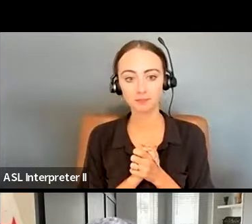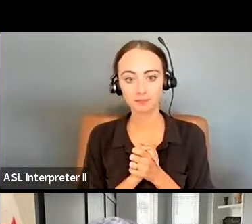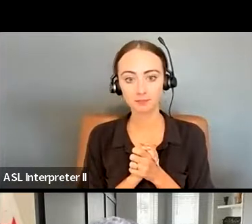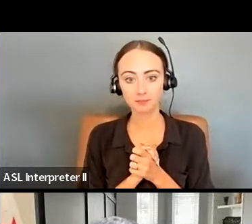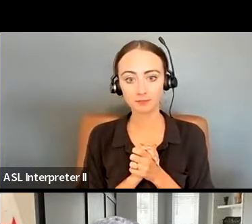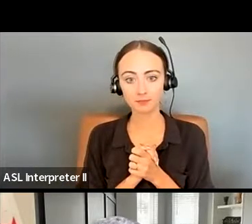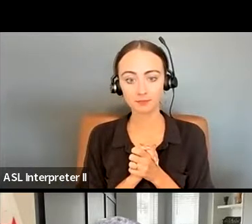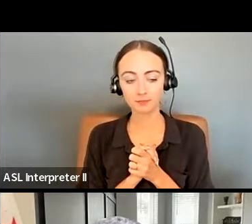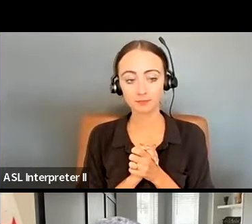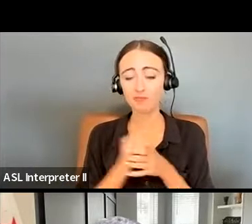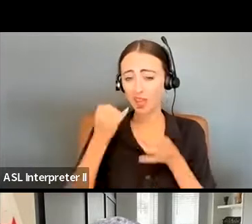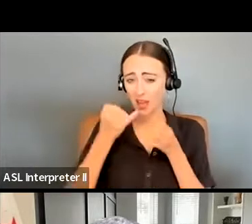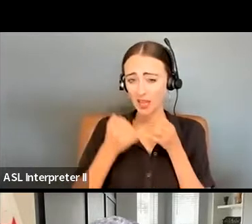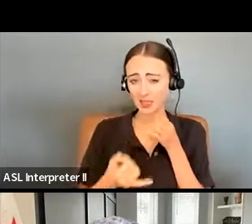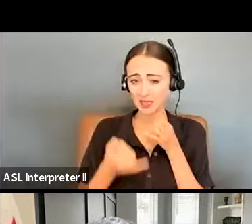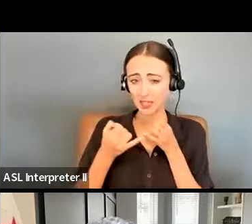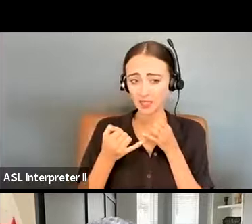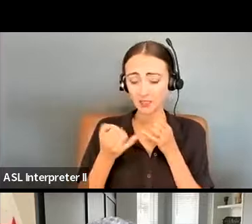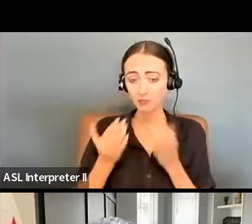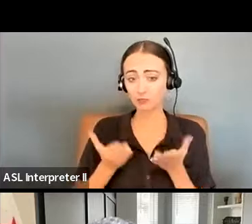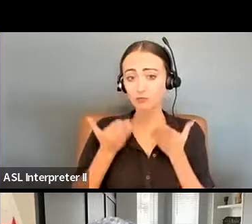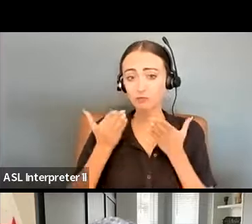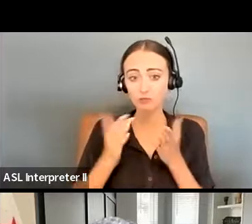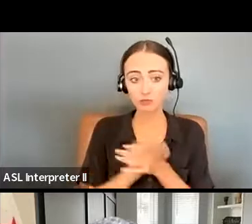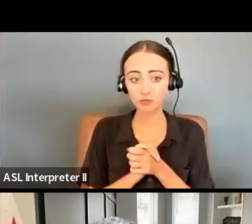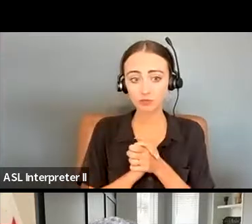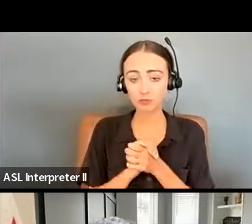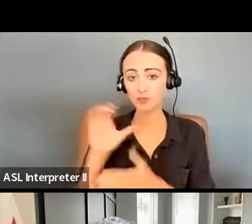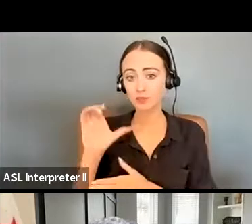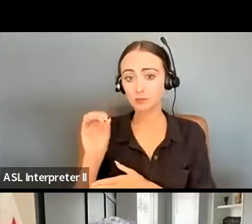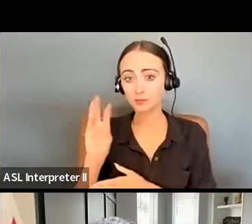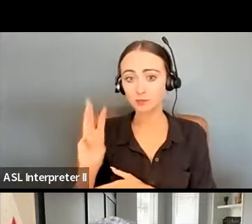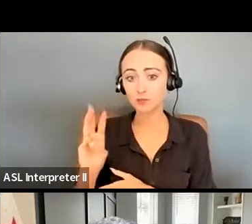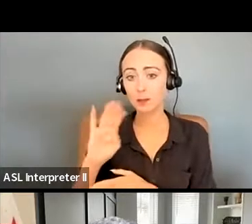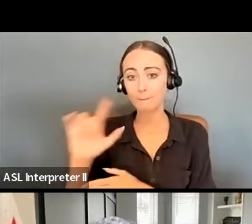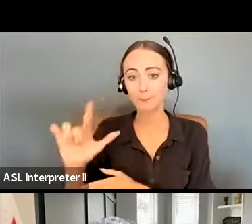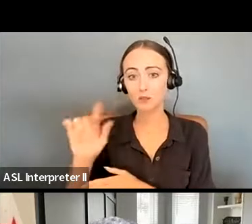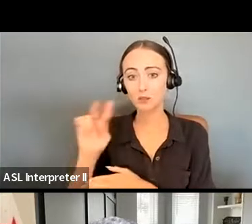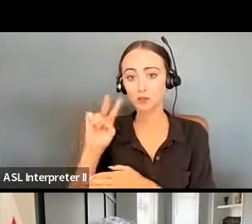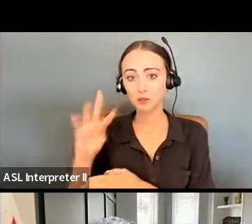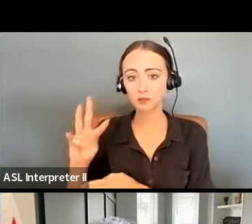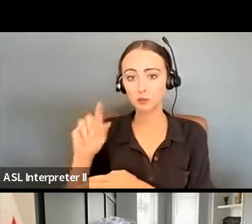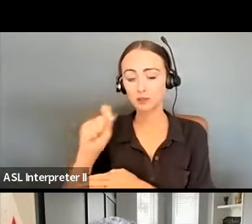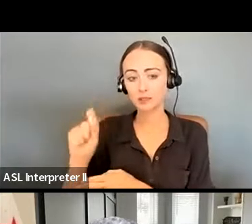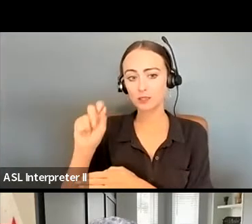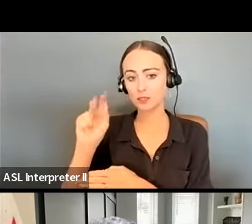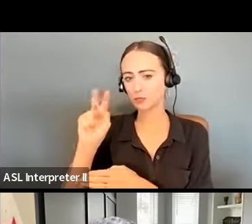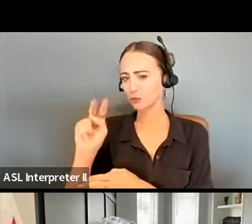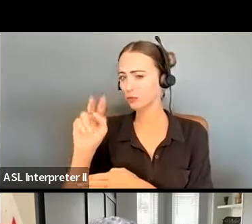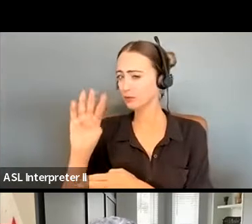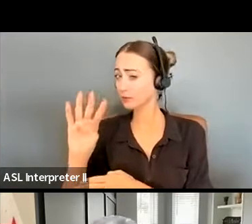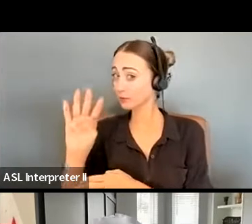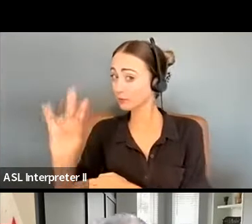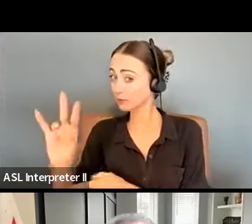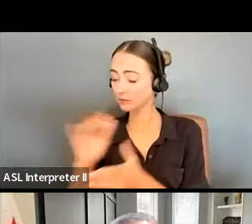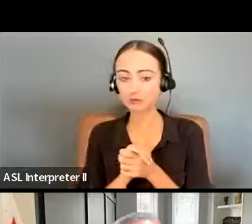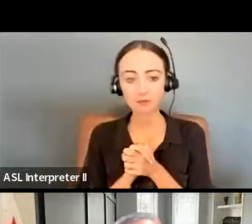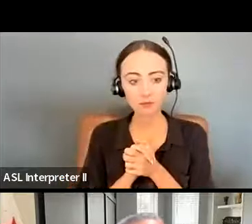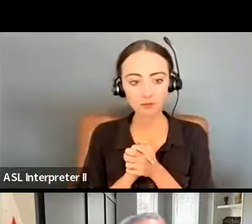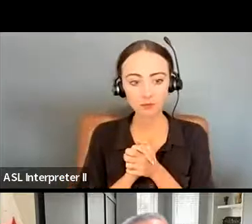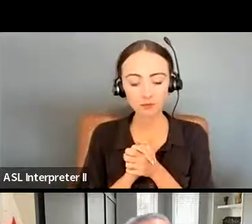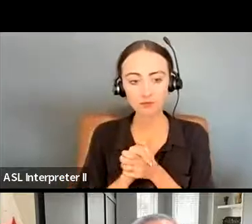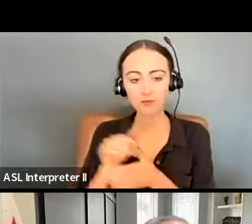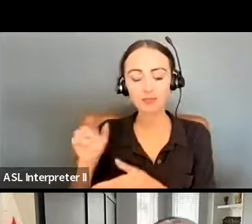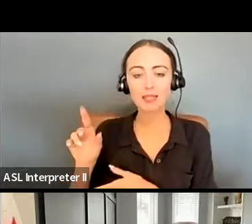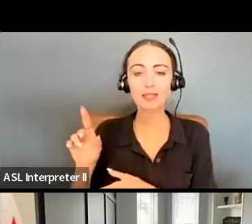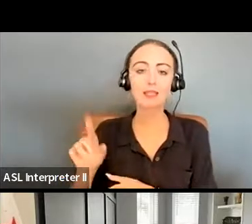The last item for markup in the committee of the whole is Bill 24-706, Board of Ethics and Government Accountability Delinquent